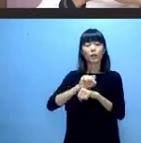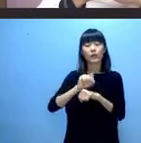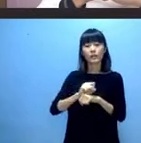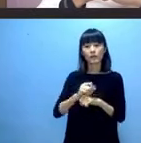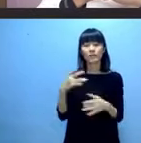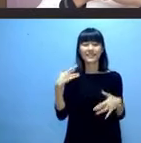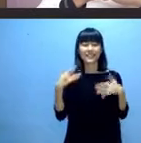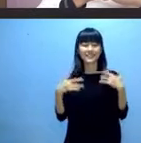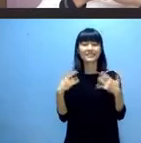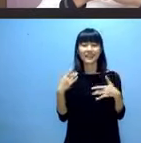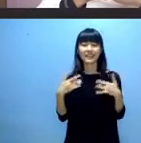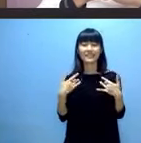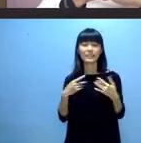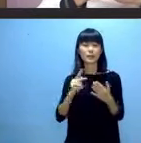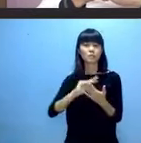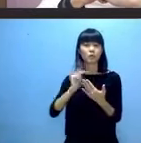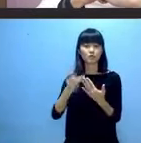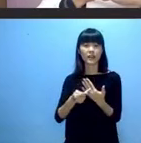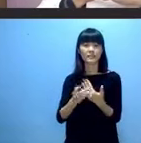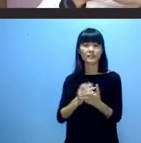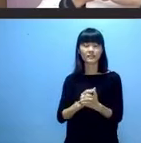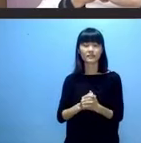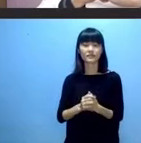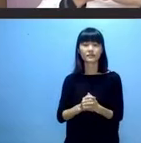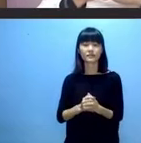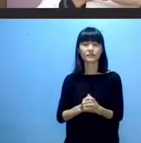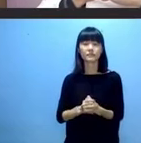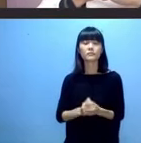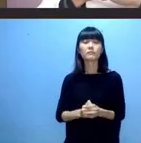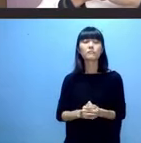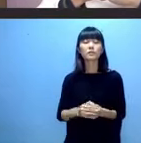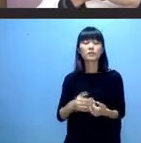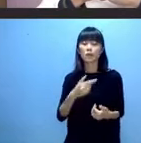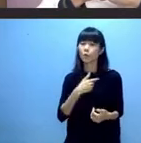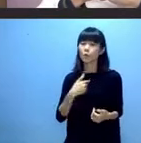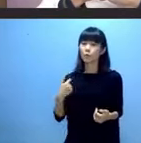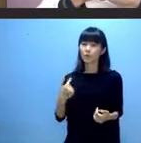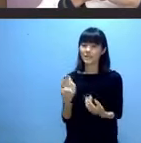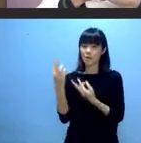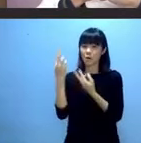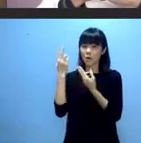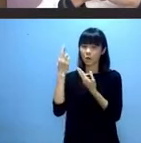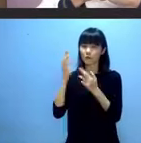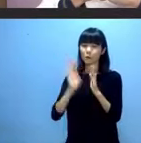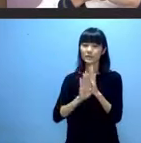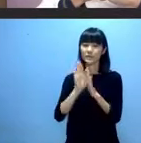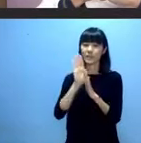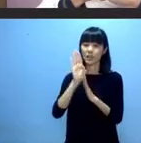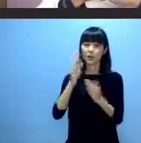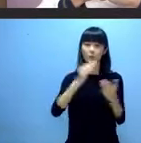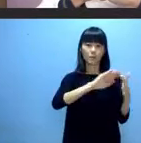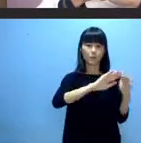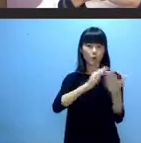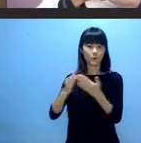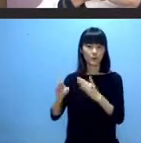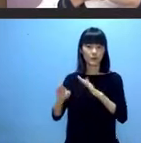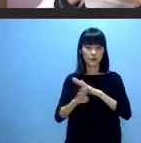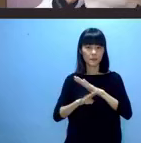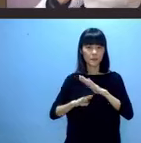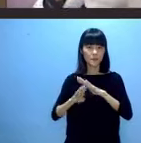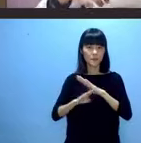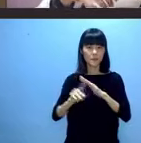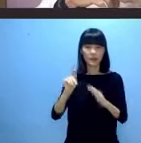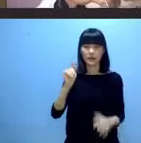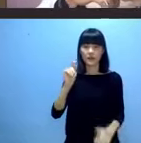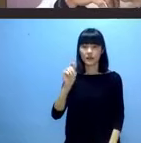exciting projects. So we hope to develop community-based trails to allow